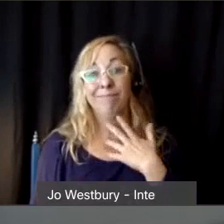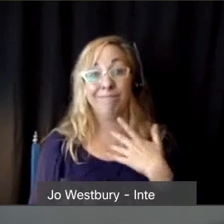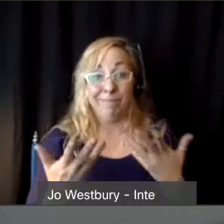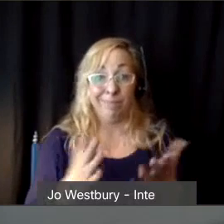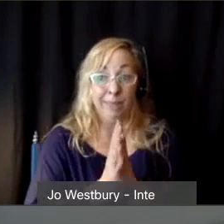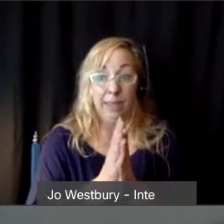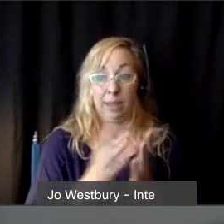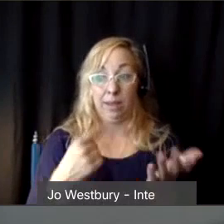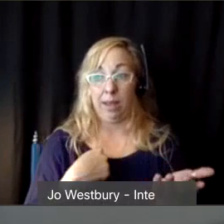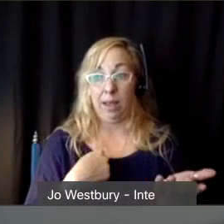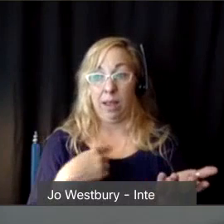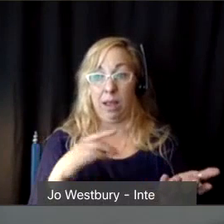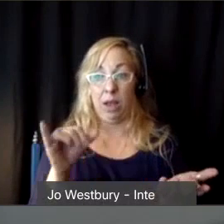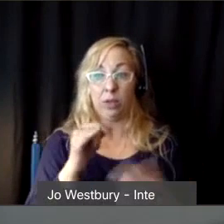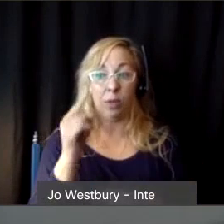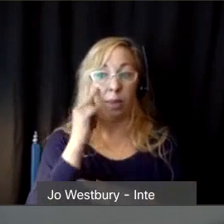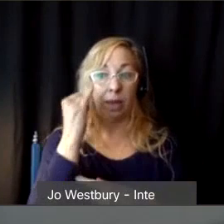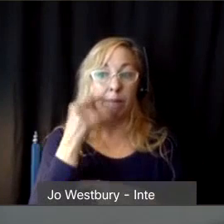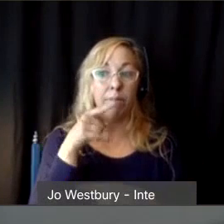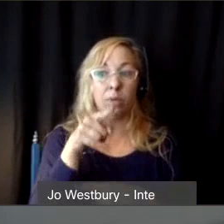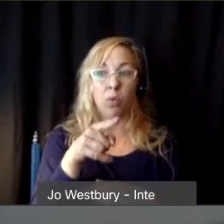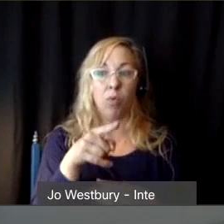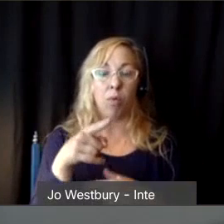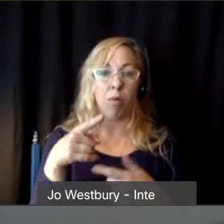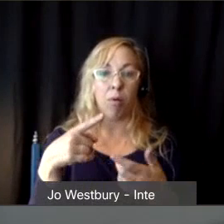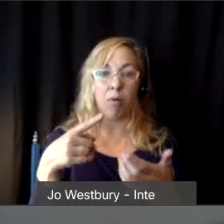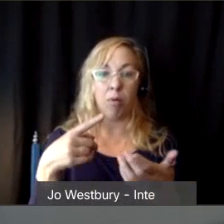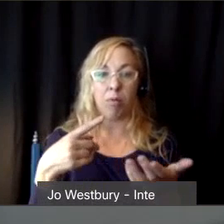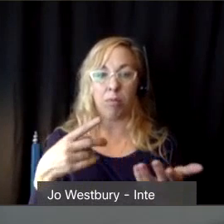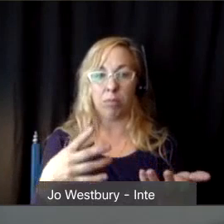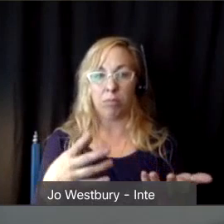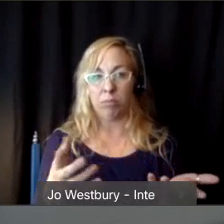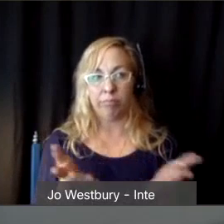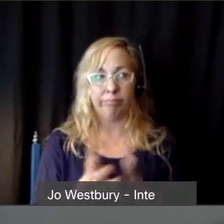I also think, like, if you're talking about a visit, like,